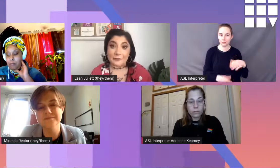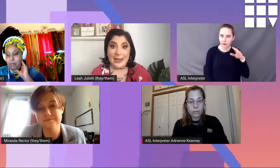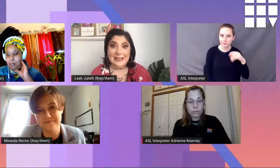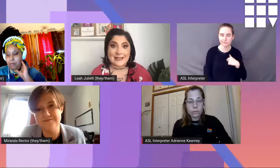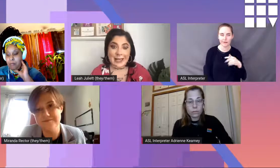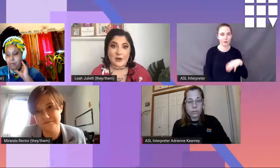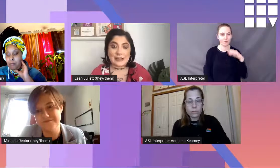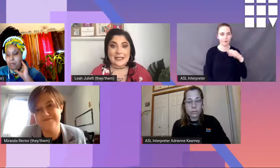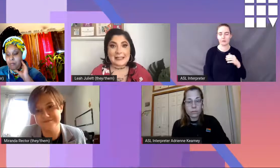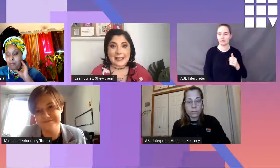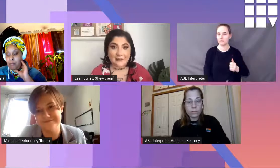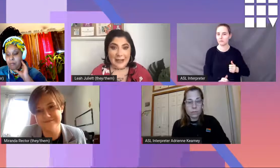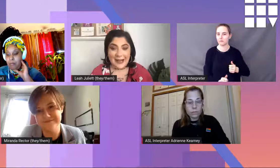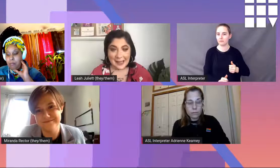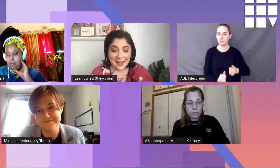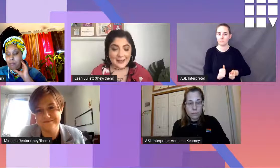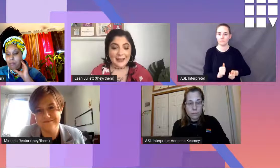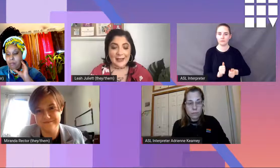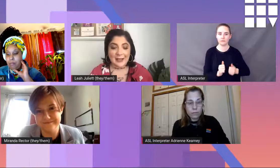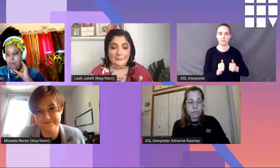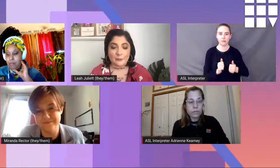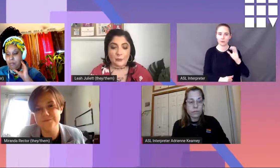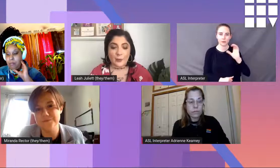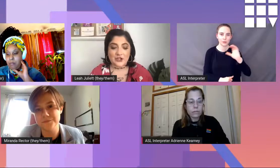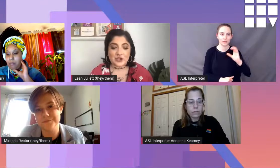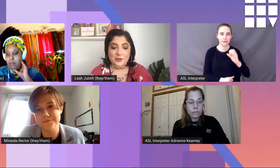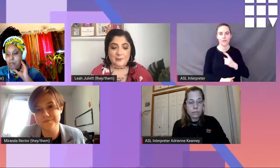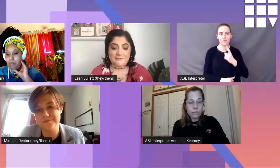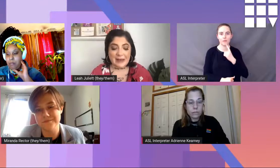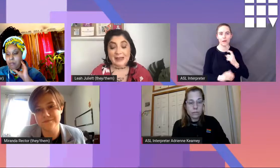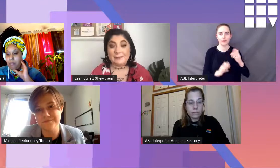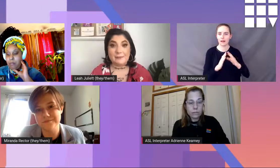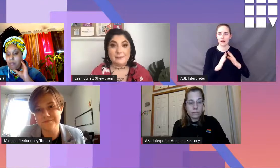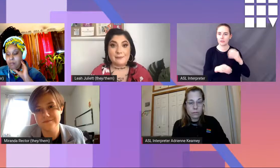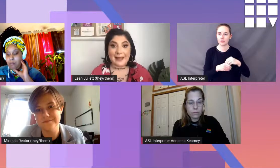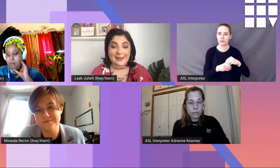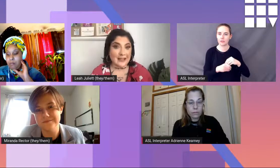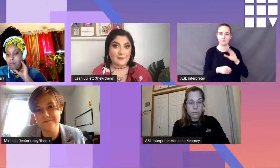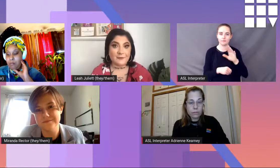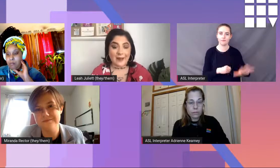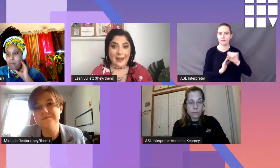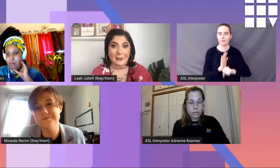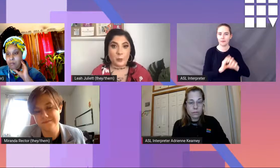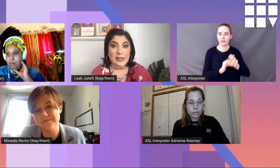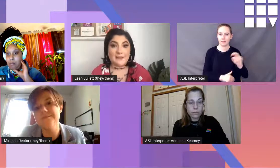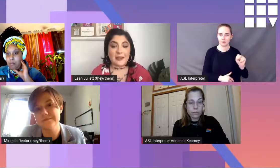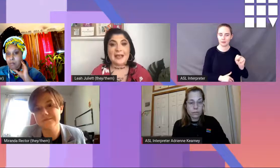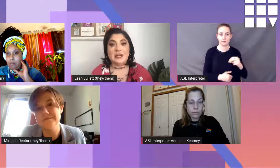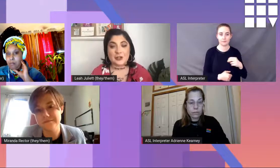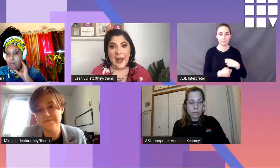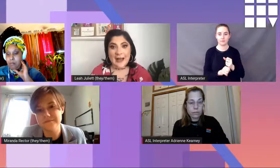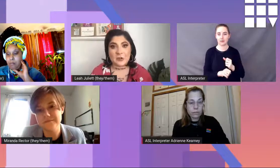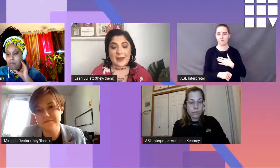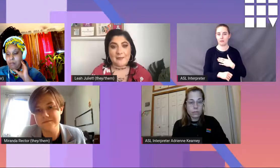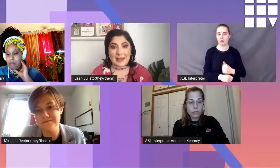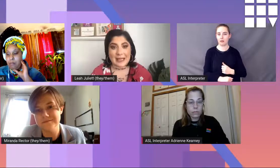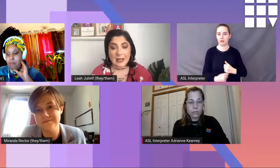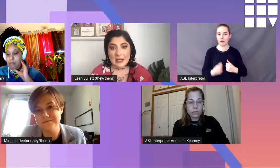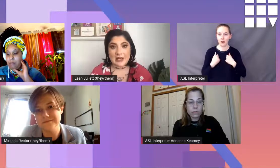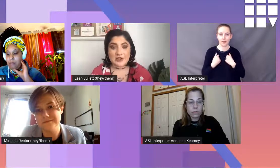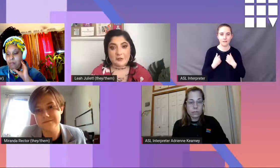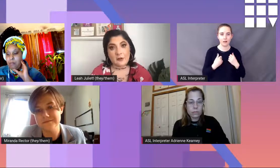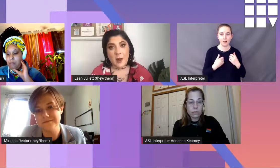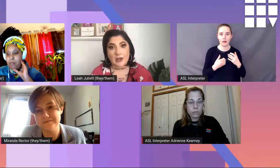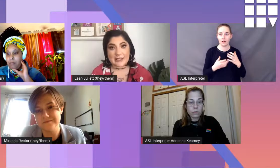conservative red town in the state of Connecticut, which made my life weave and interact with